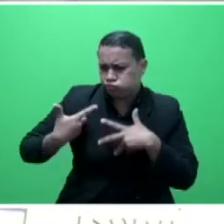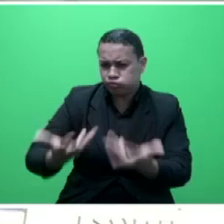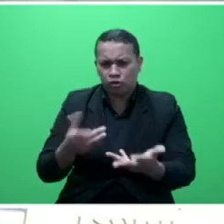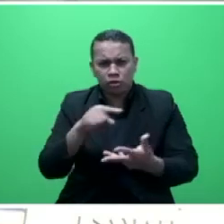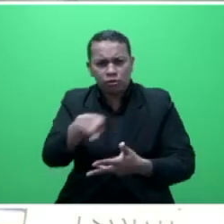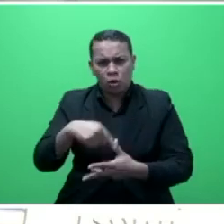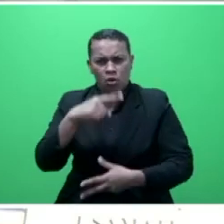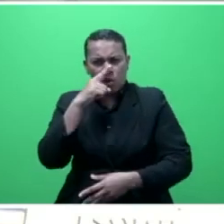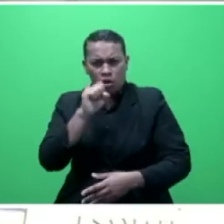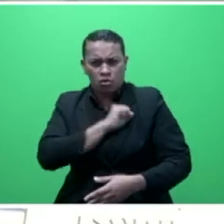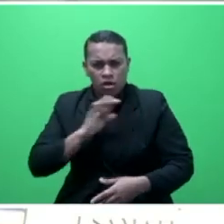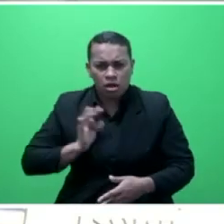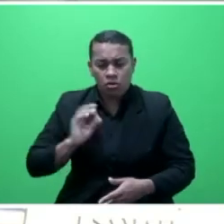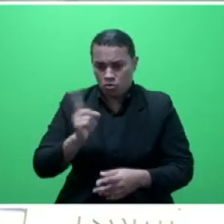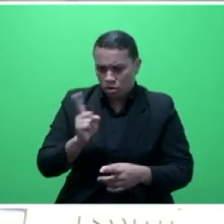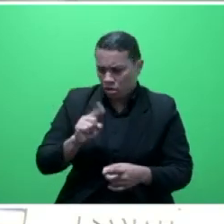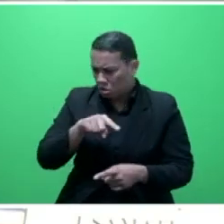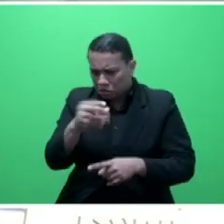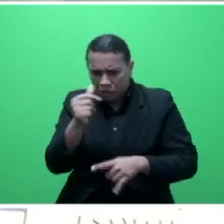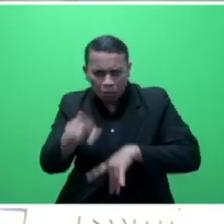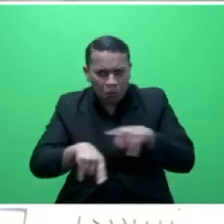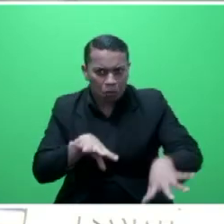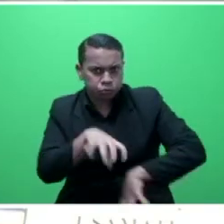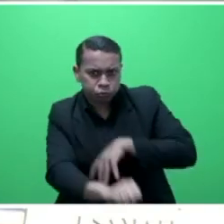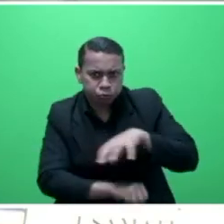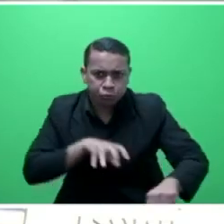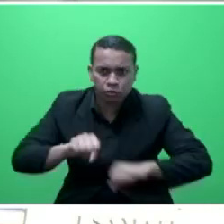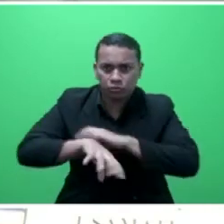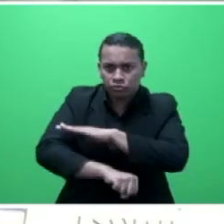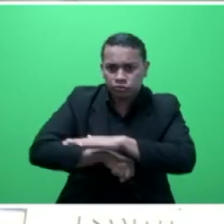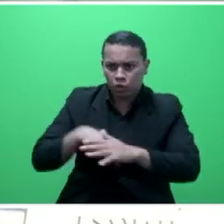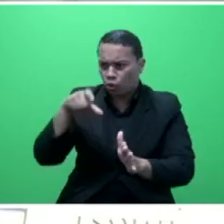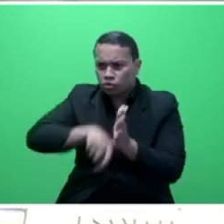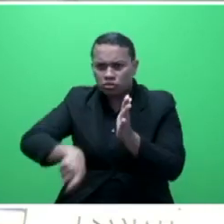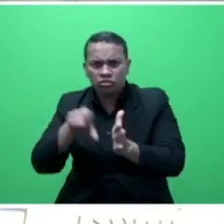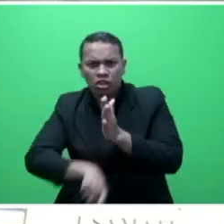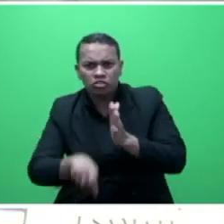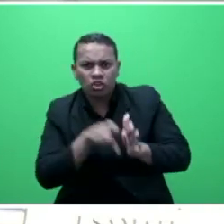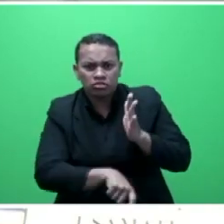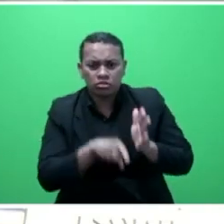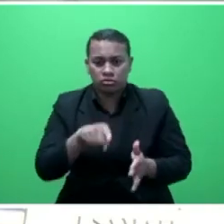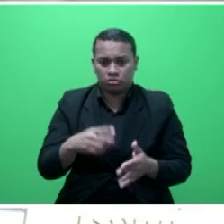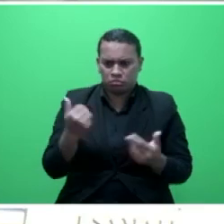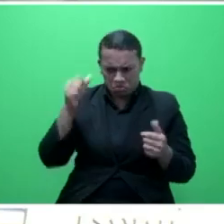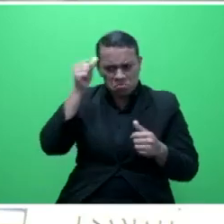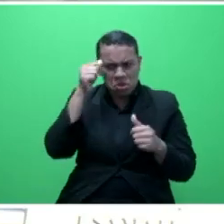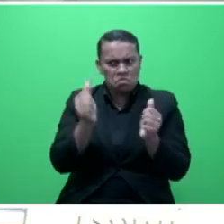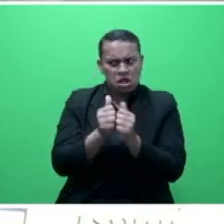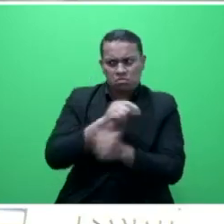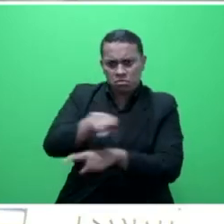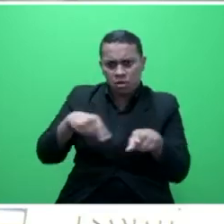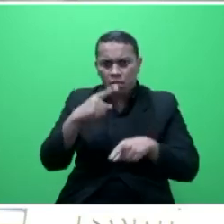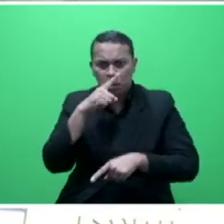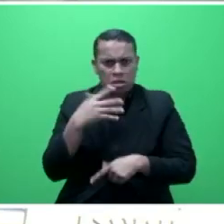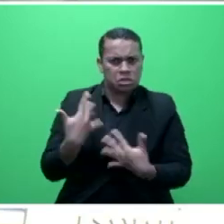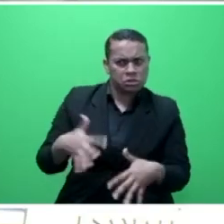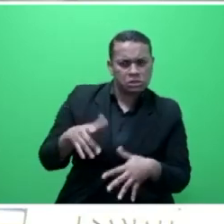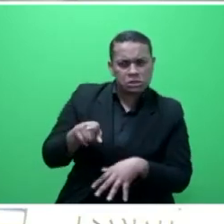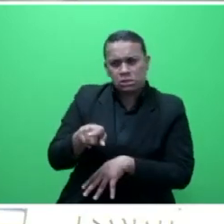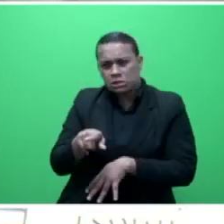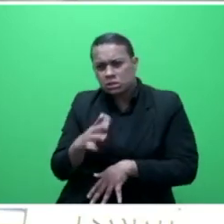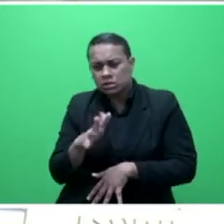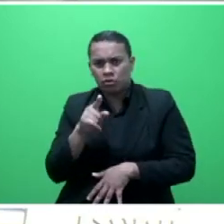even corruption. I'm sure many importers have found themselves at the mercy of a customs officer imbued with the subjective